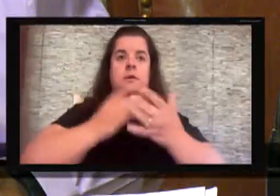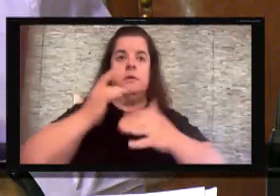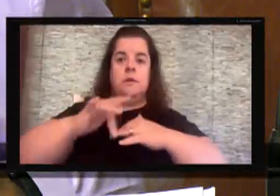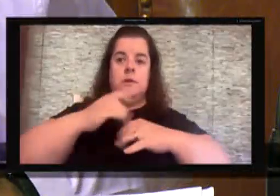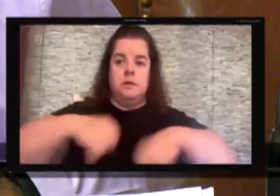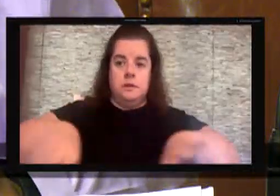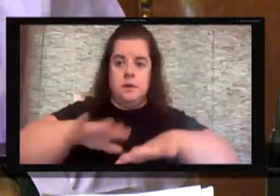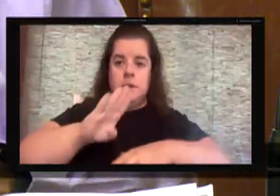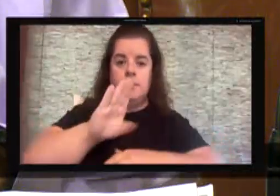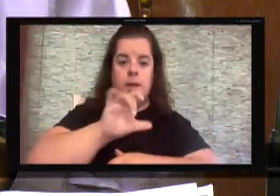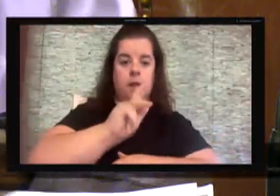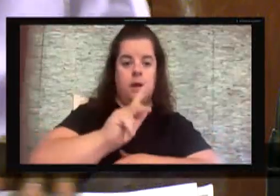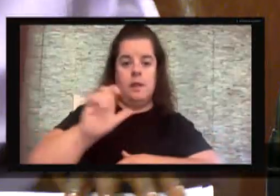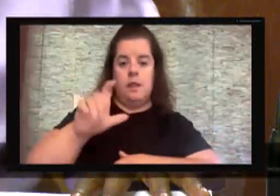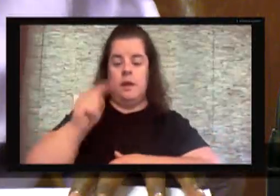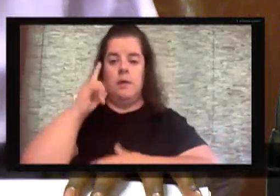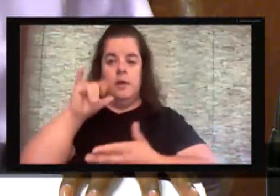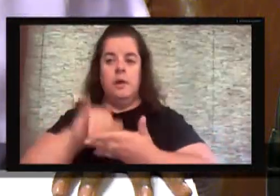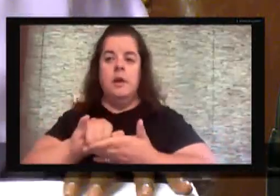lot for it. Okay.